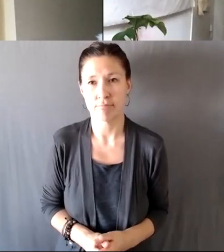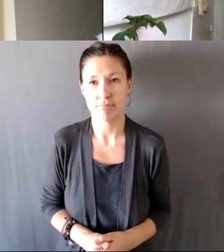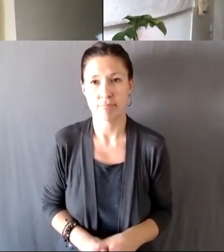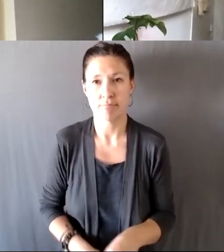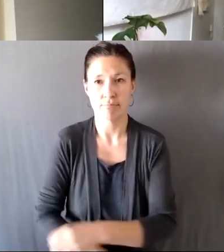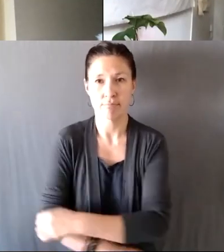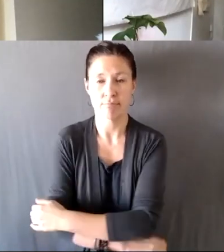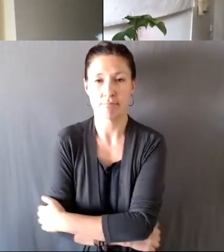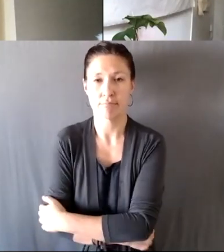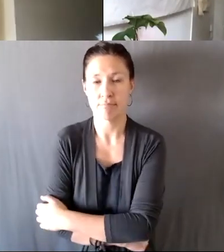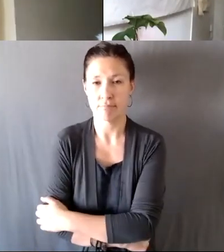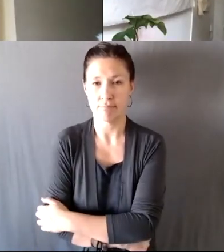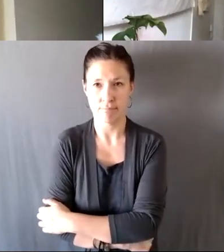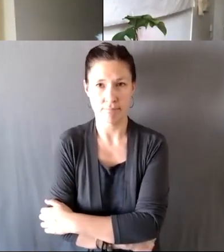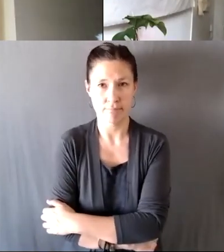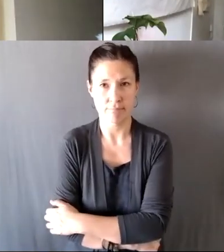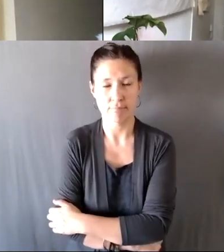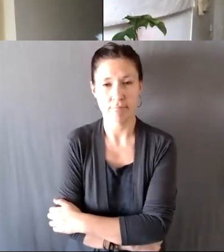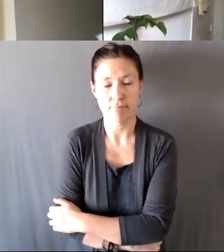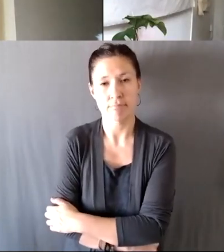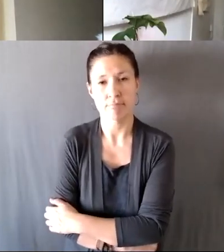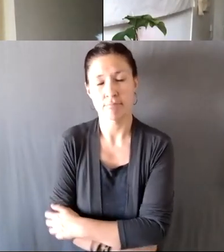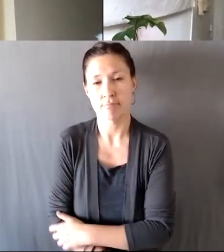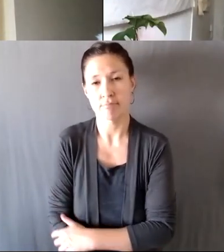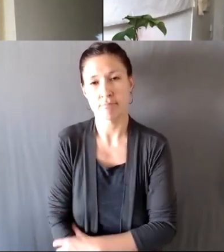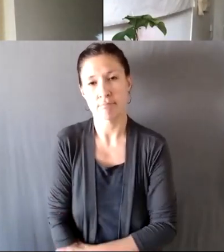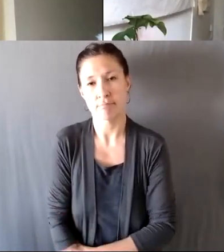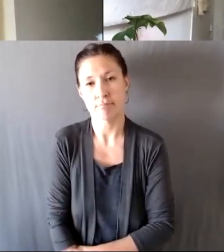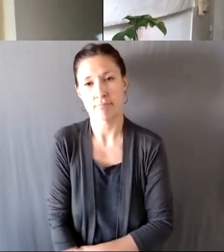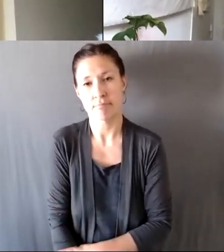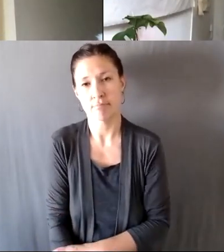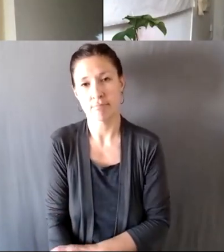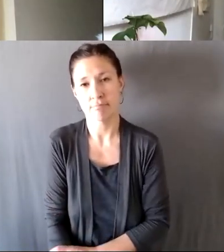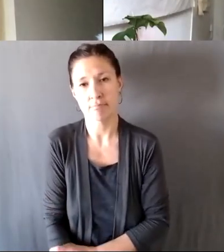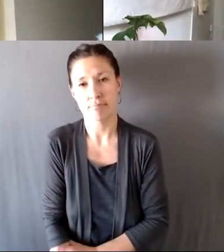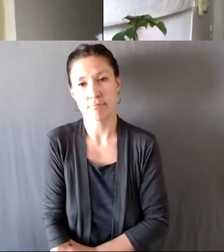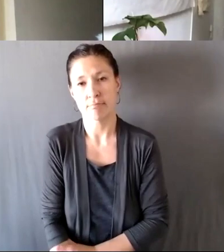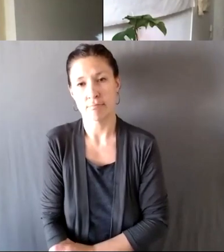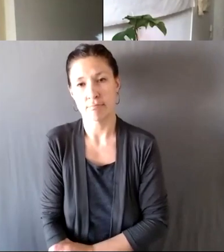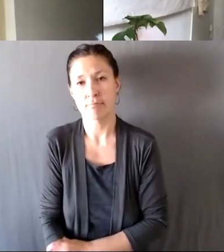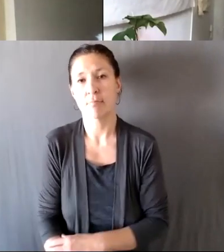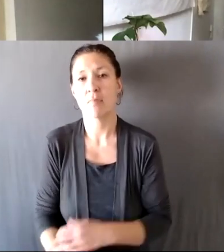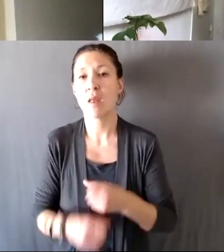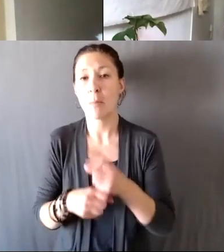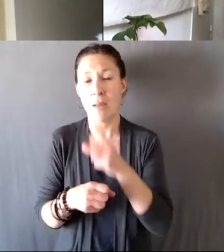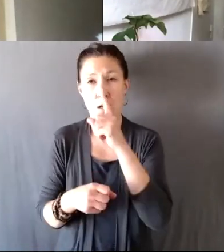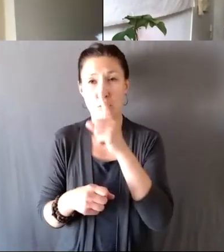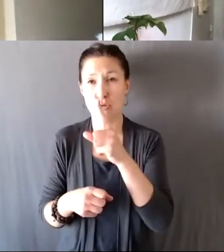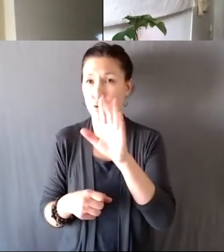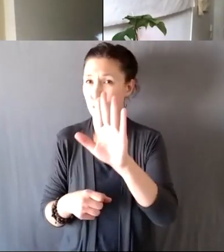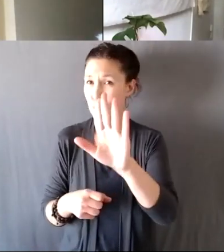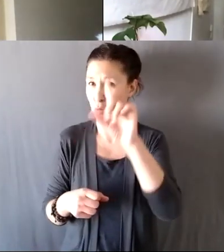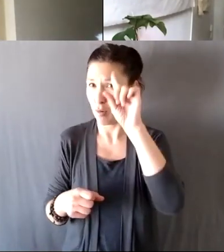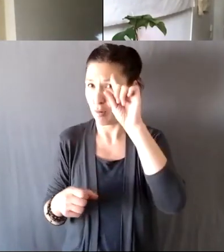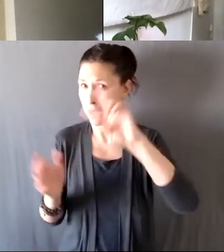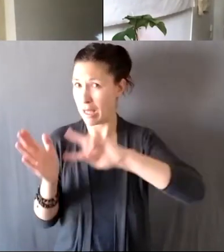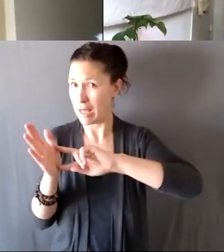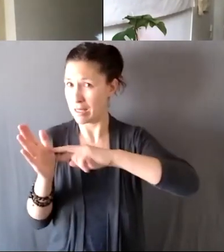When we practice, there has to be a harmony between the intention and the